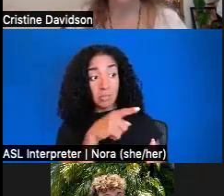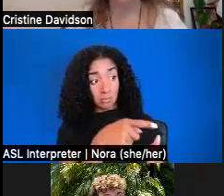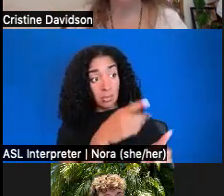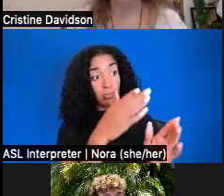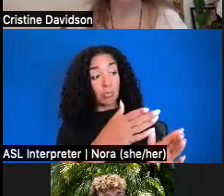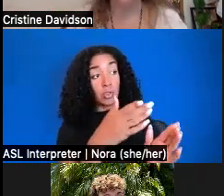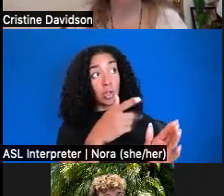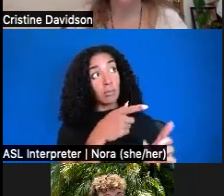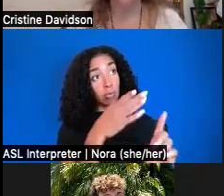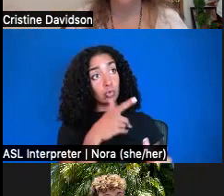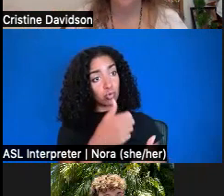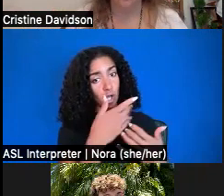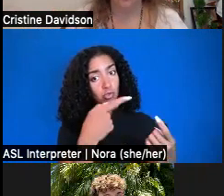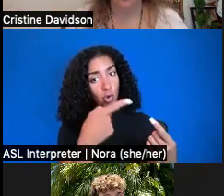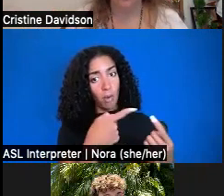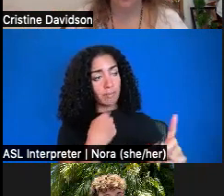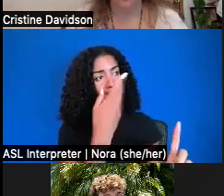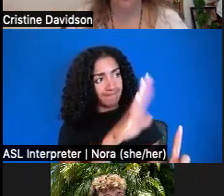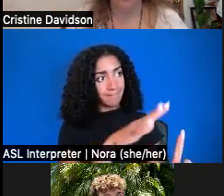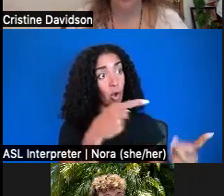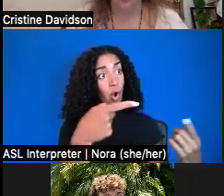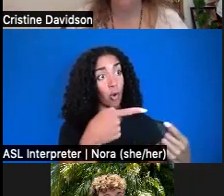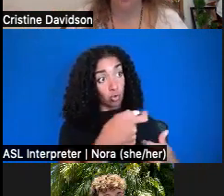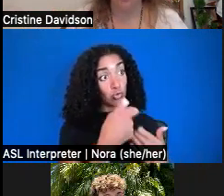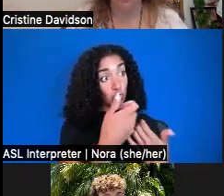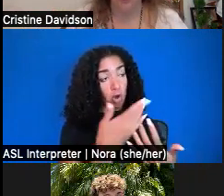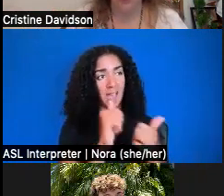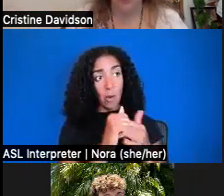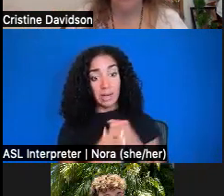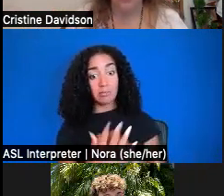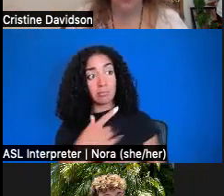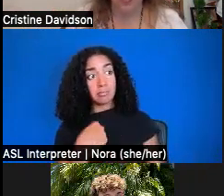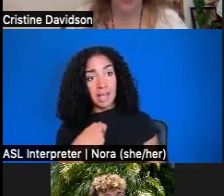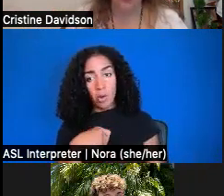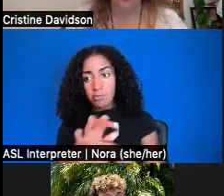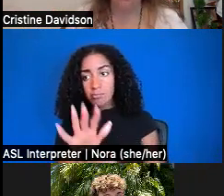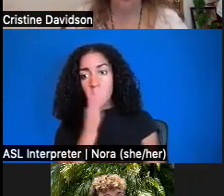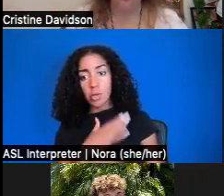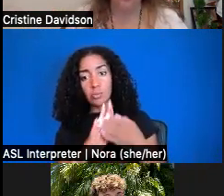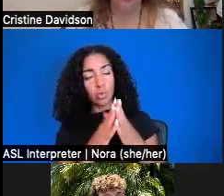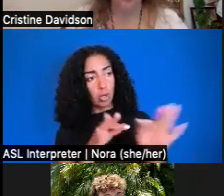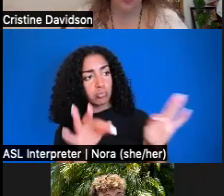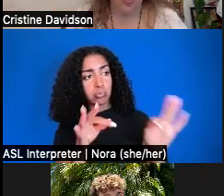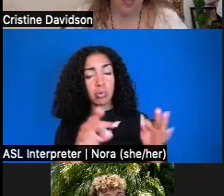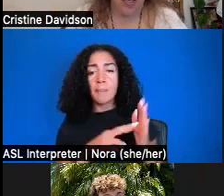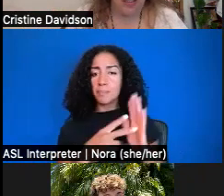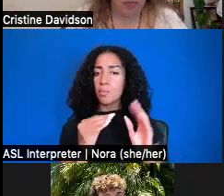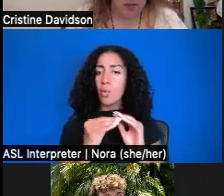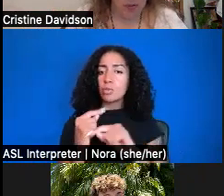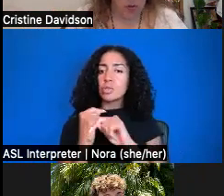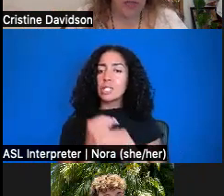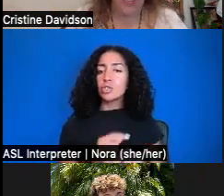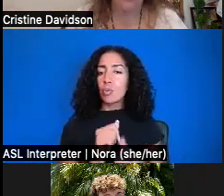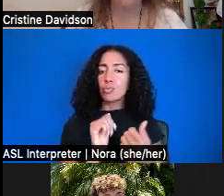has impacted our community. So a much more traditional approach. And